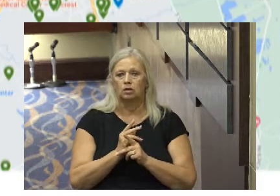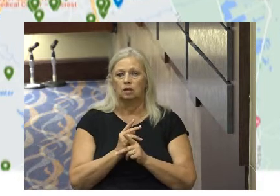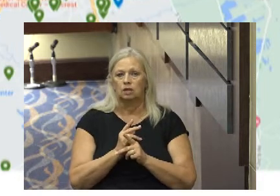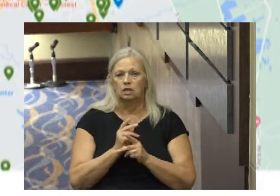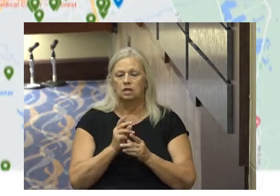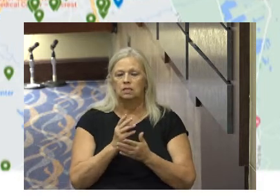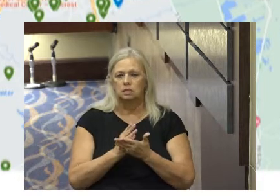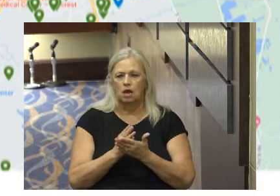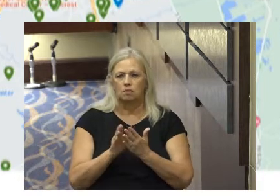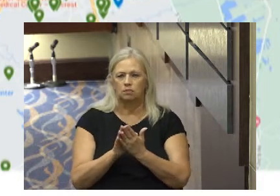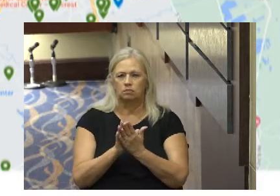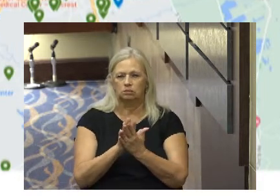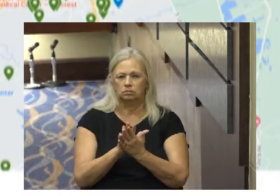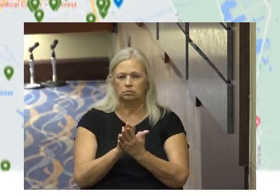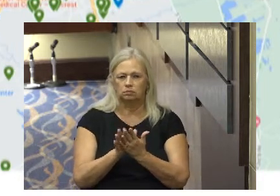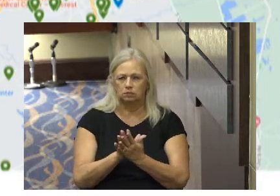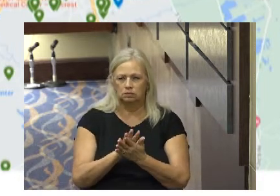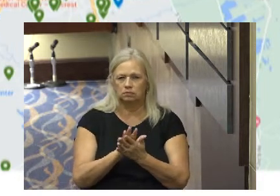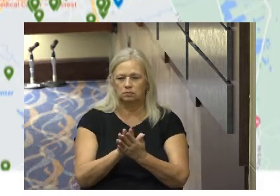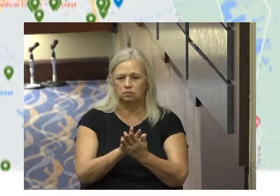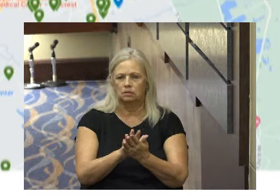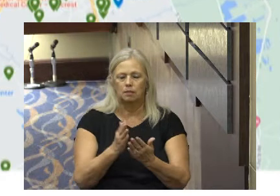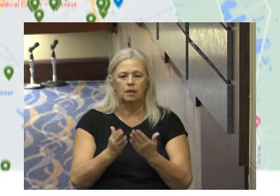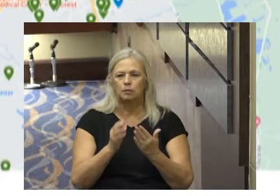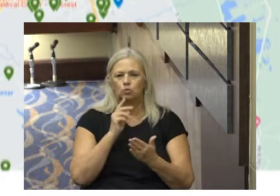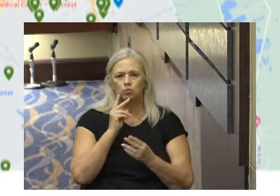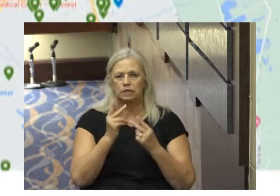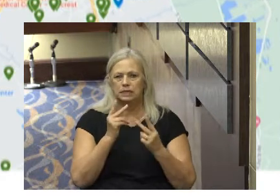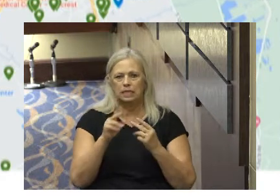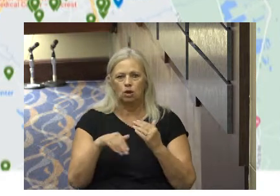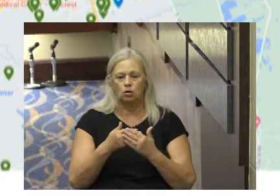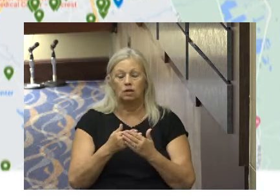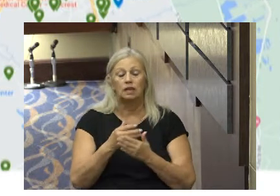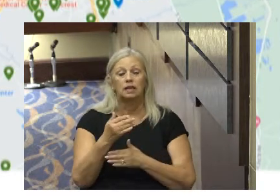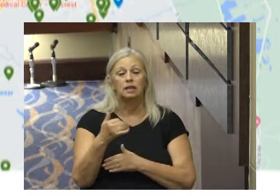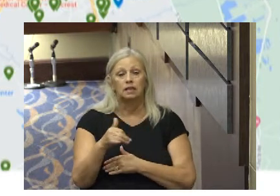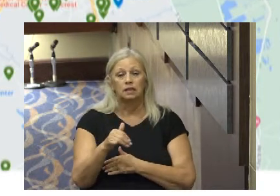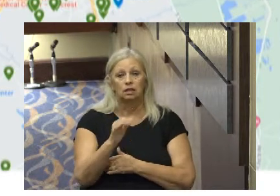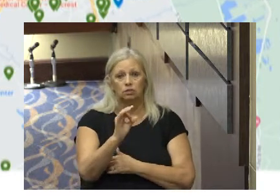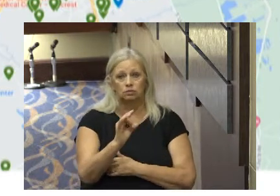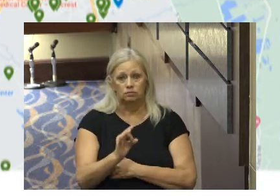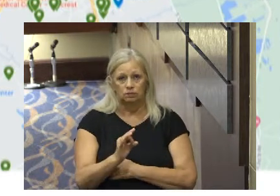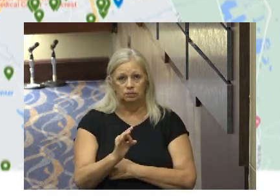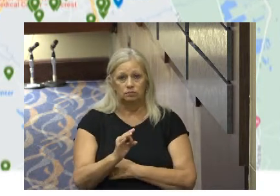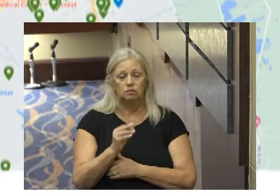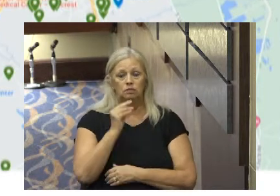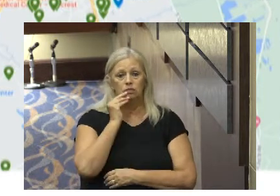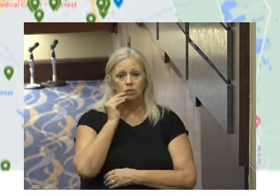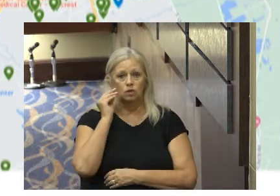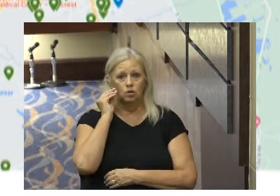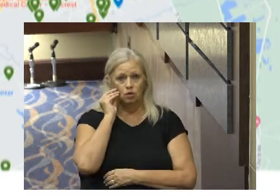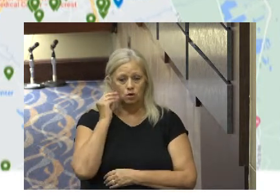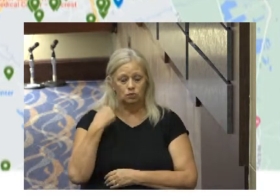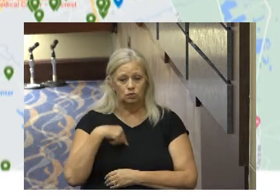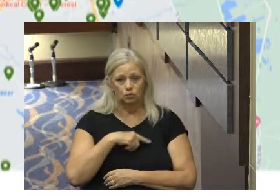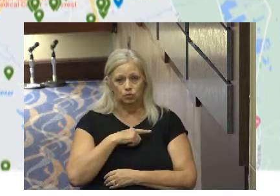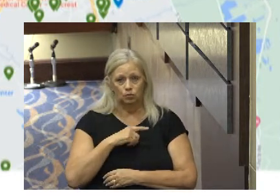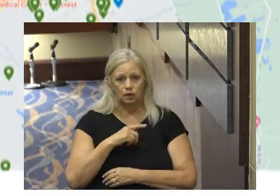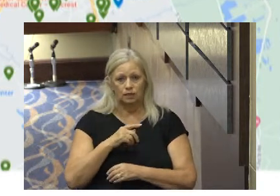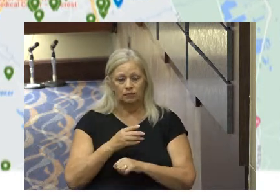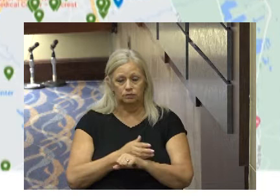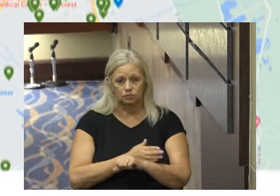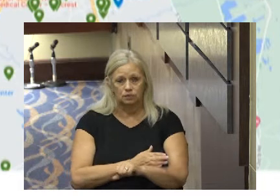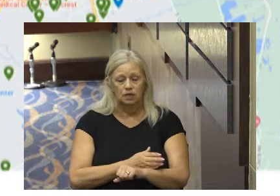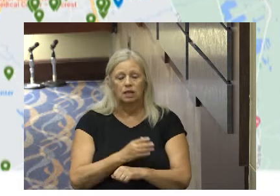might not see all of them. The yellow dots are homes we've rehabbed in the Waco area, and